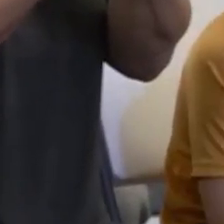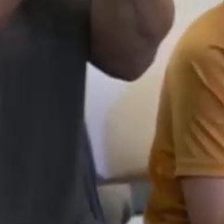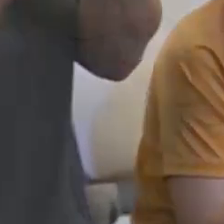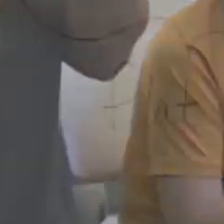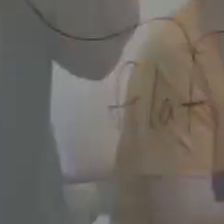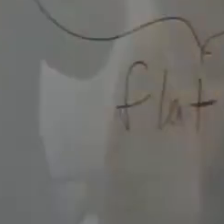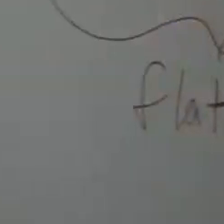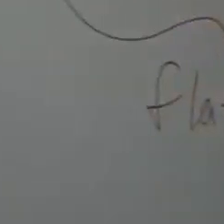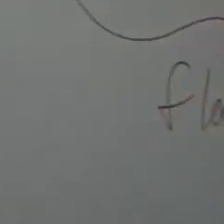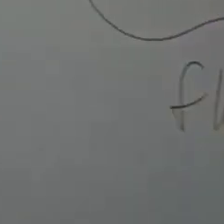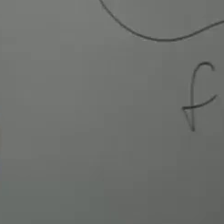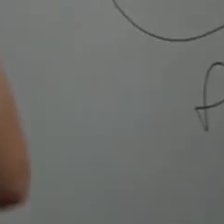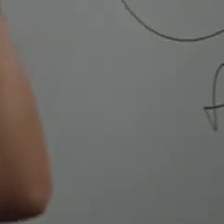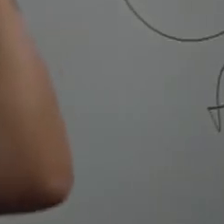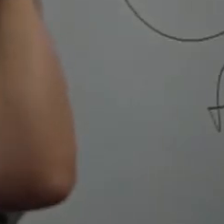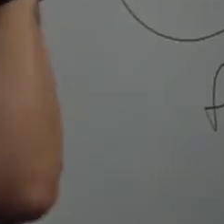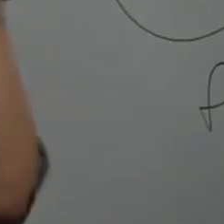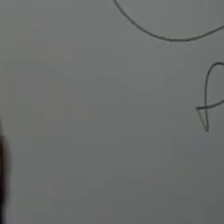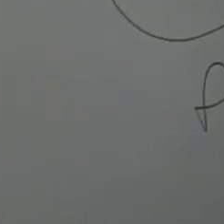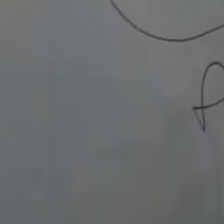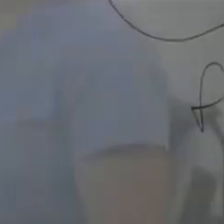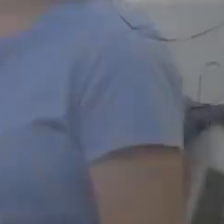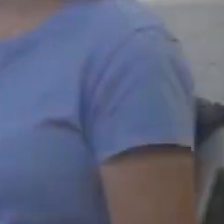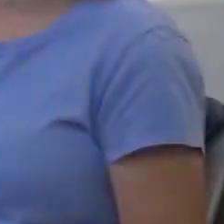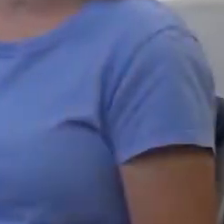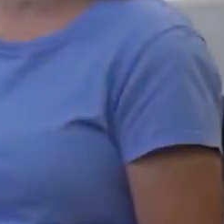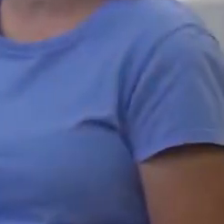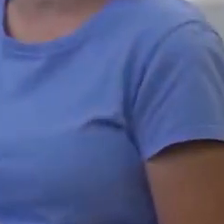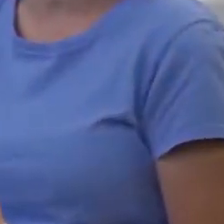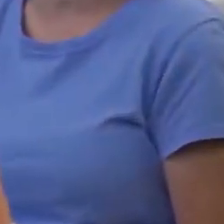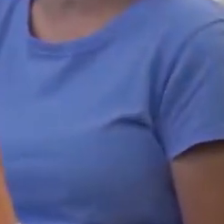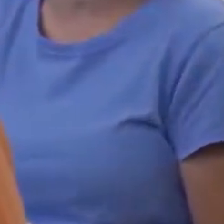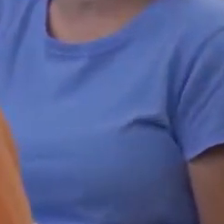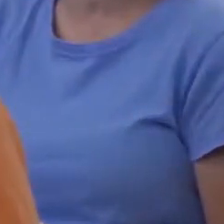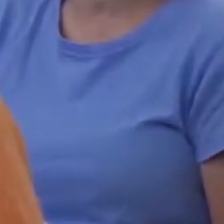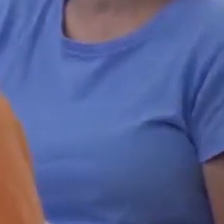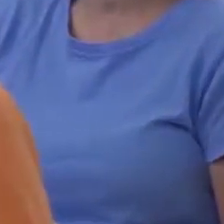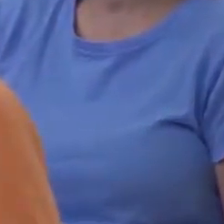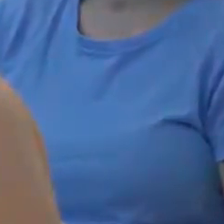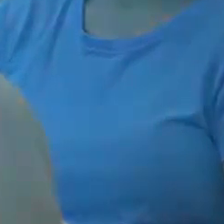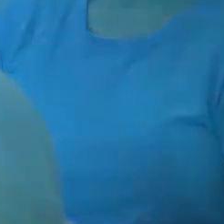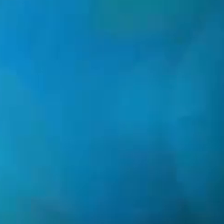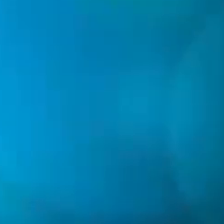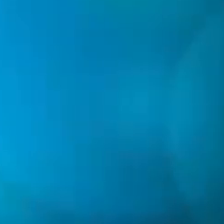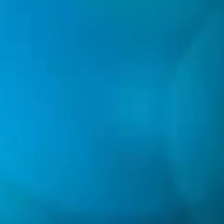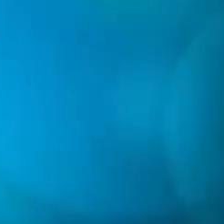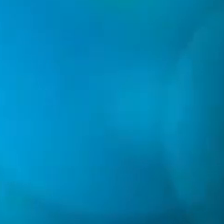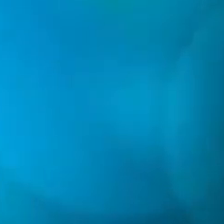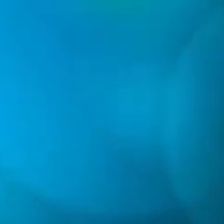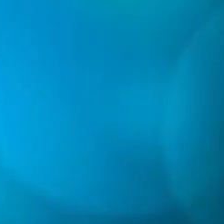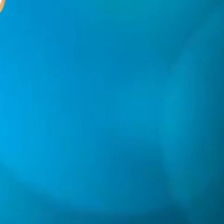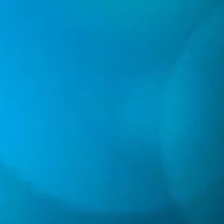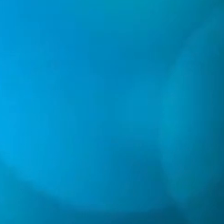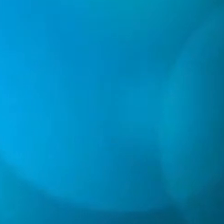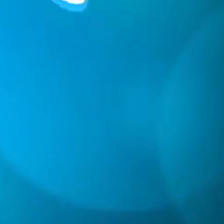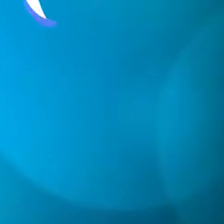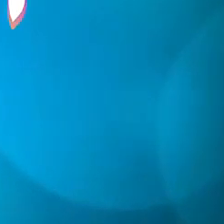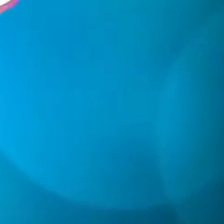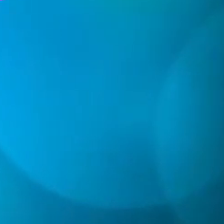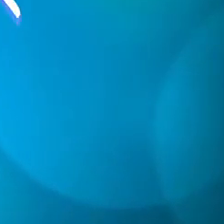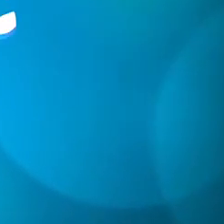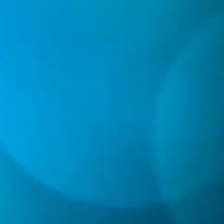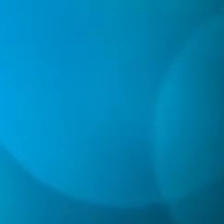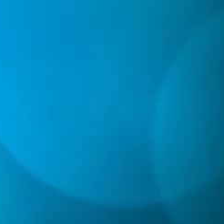the year. The community can gain enhanced communication skills with American Sign Language. These are just two of the many programs funded by Wood